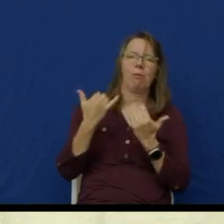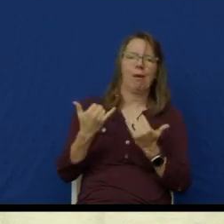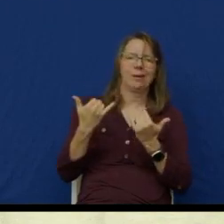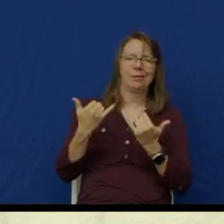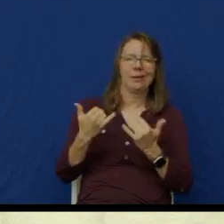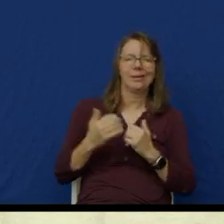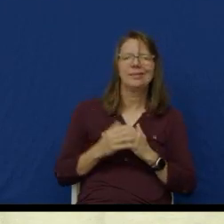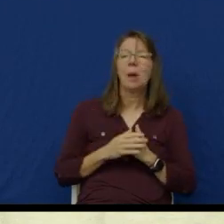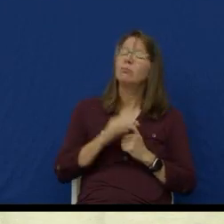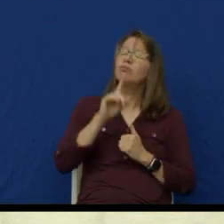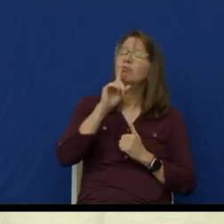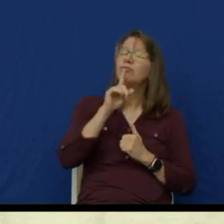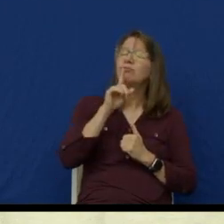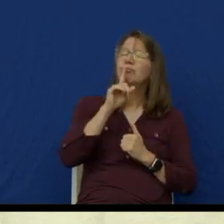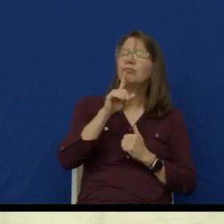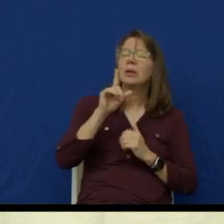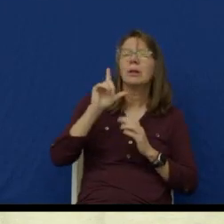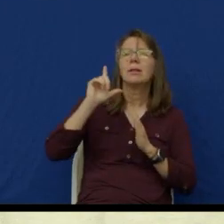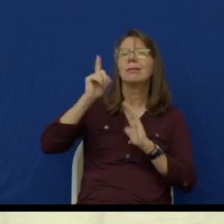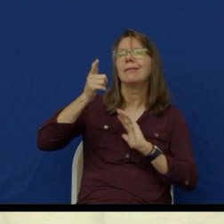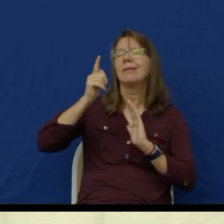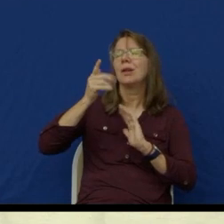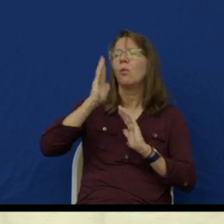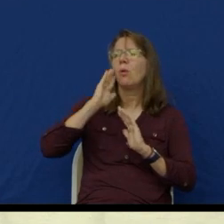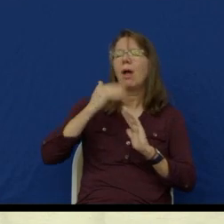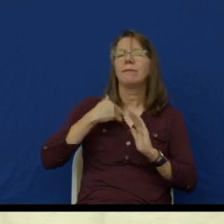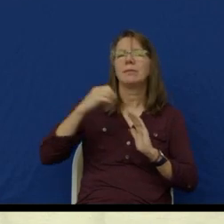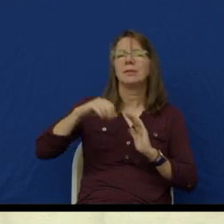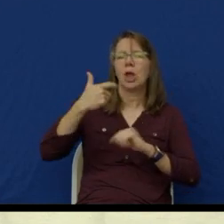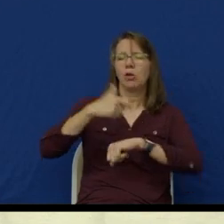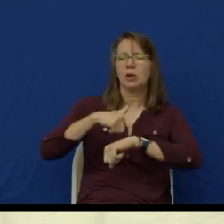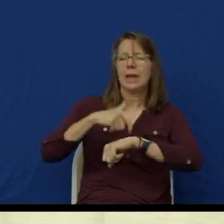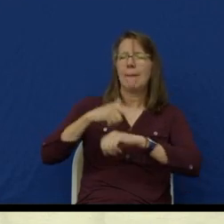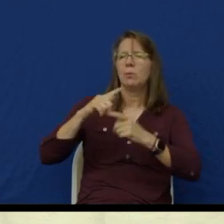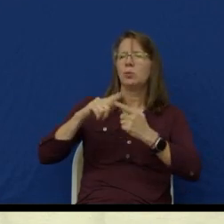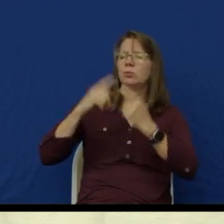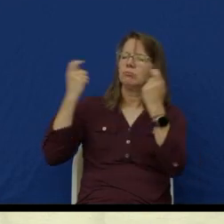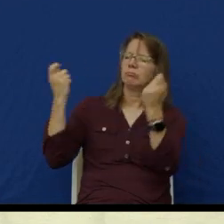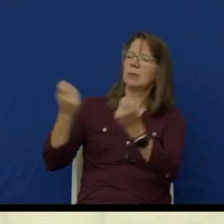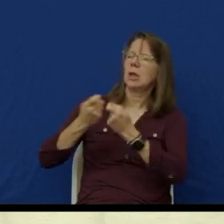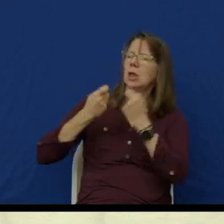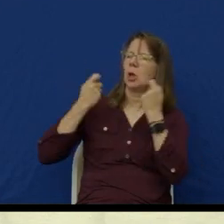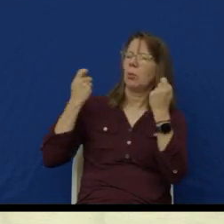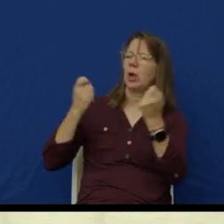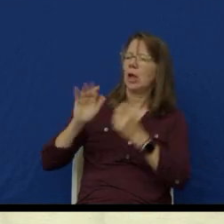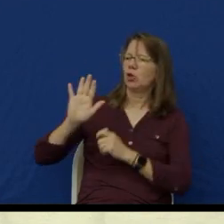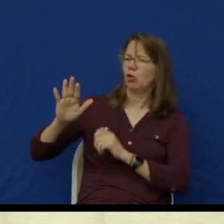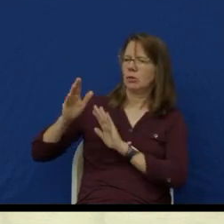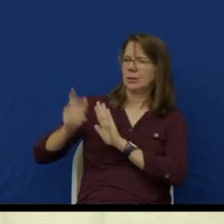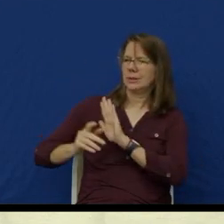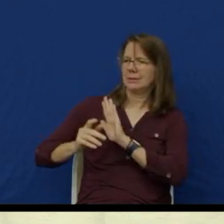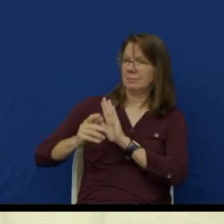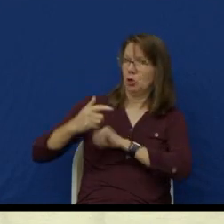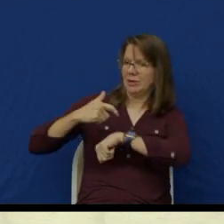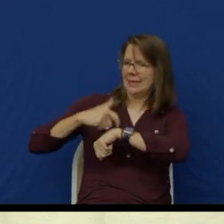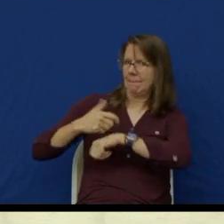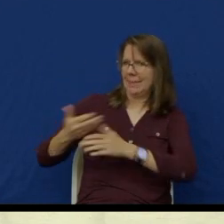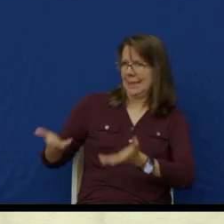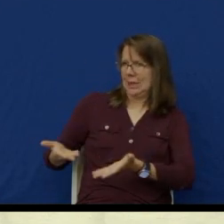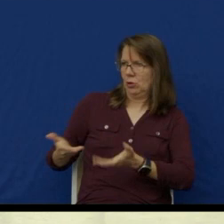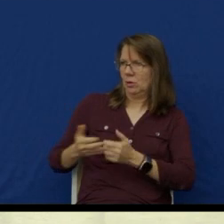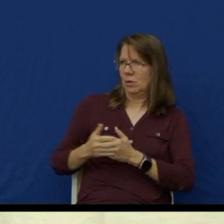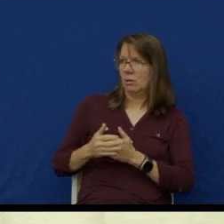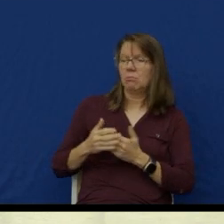have other occasions to celebrate your tenure, but we certainly take every opportunity